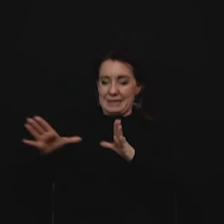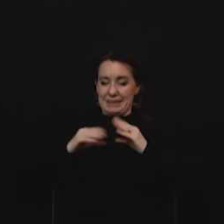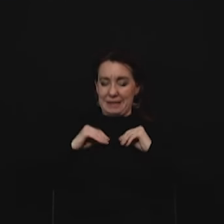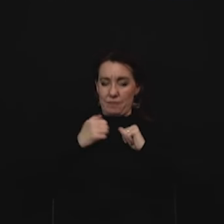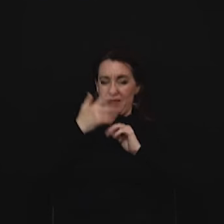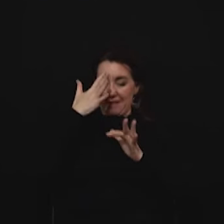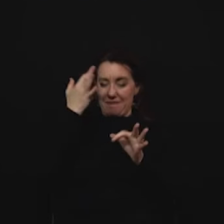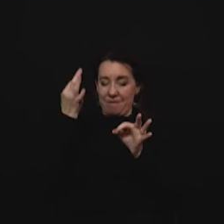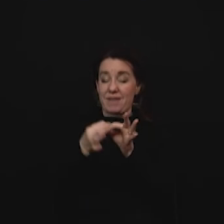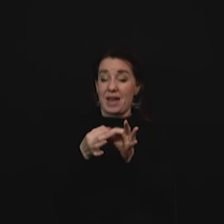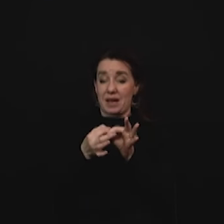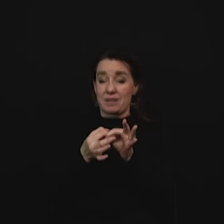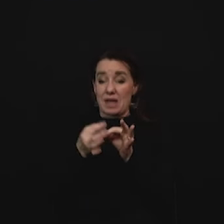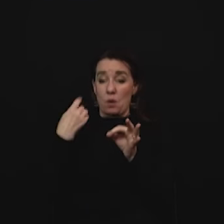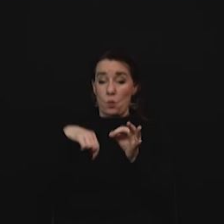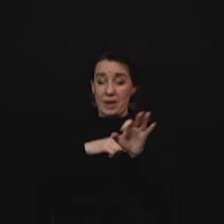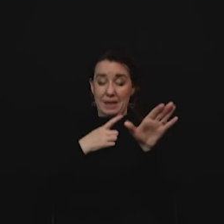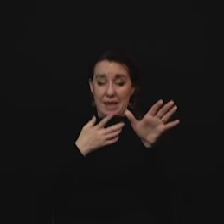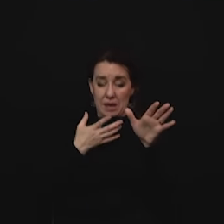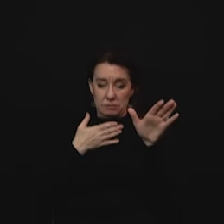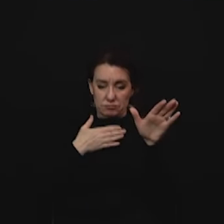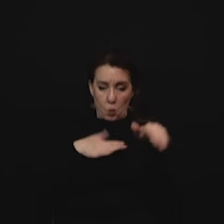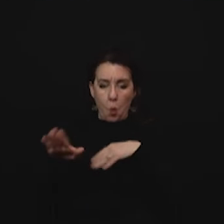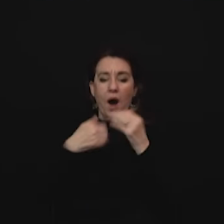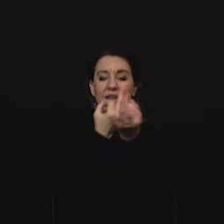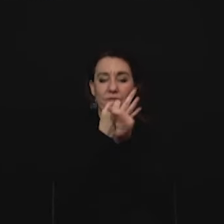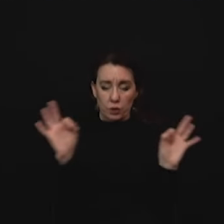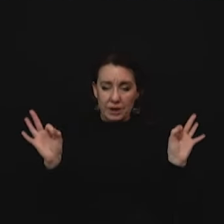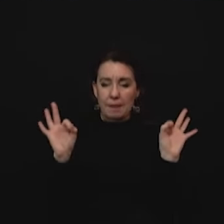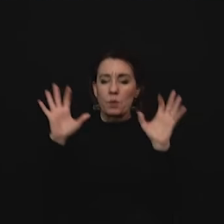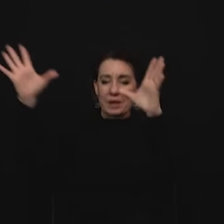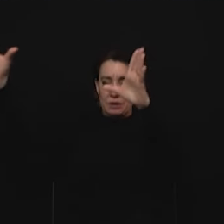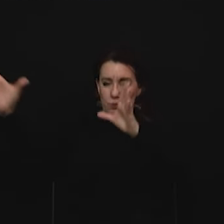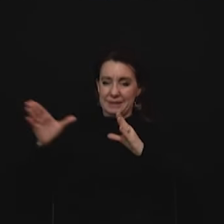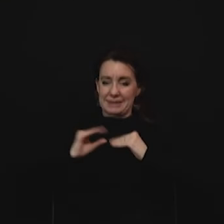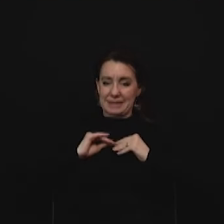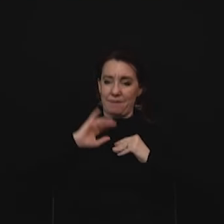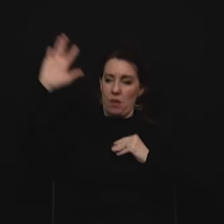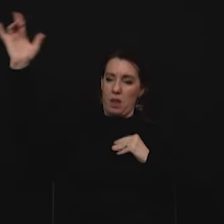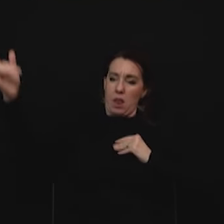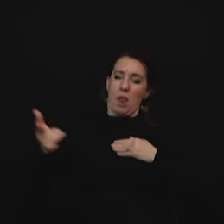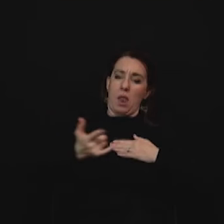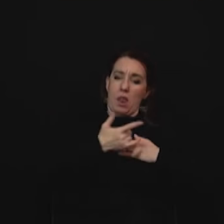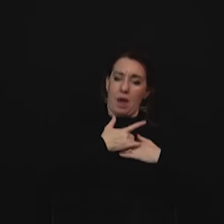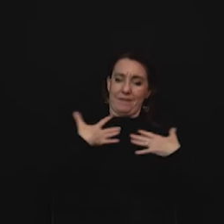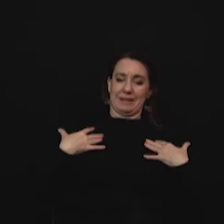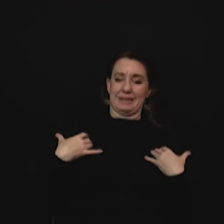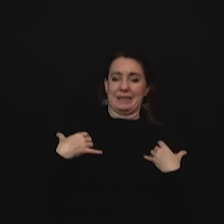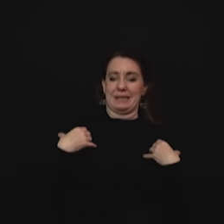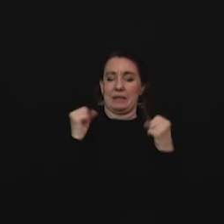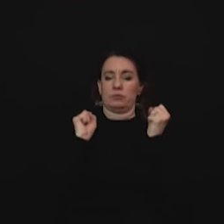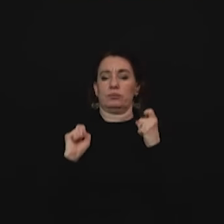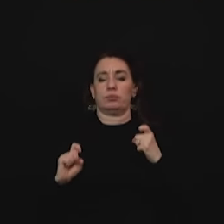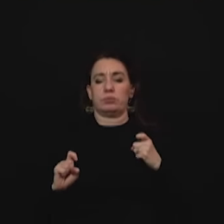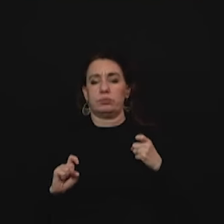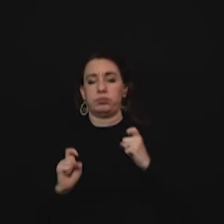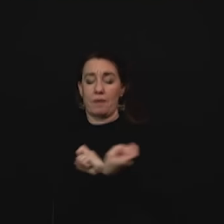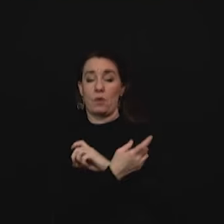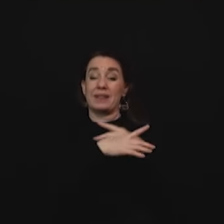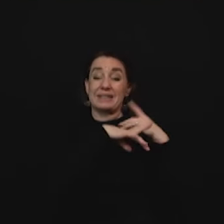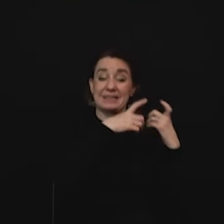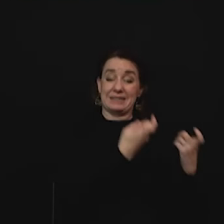faith, that we may walk in freedom, that we may receive your love and be healed and transformed, that sin and